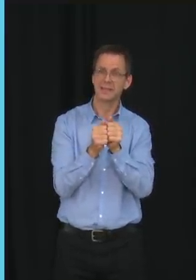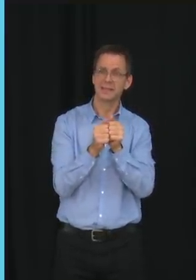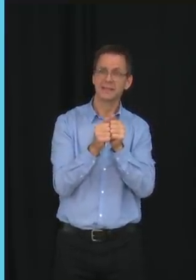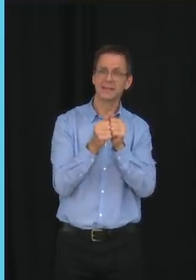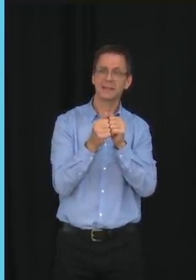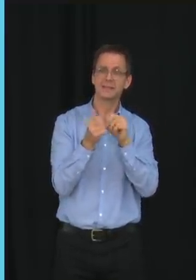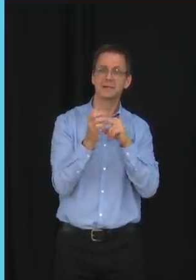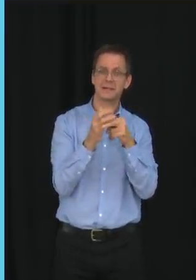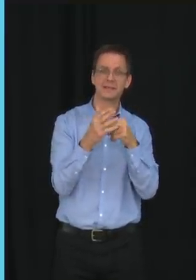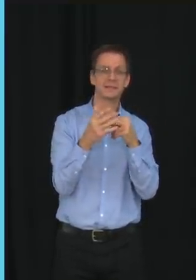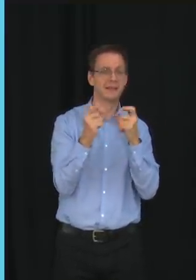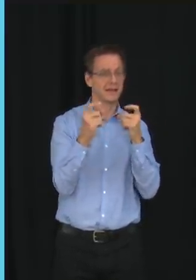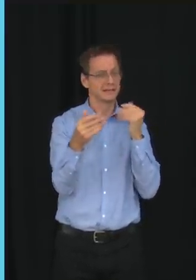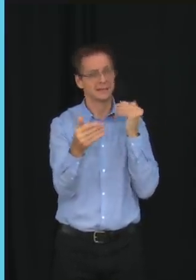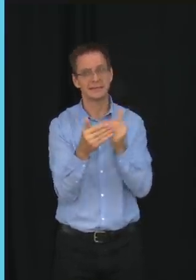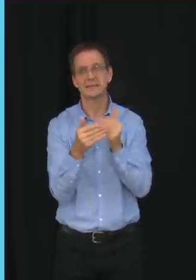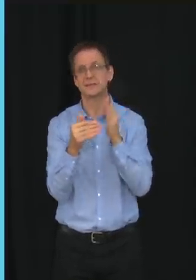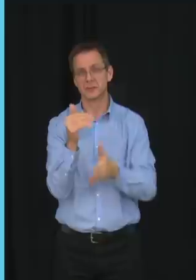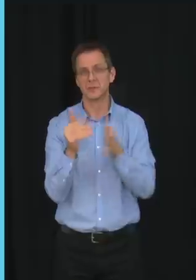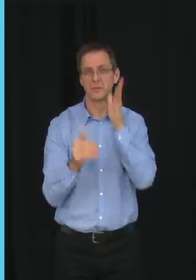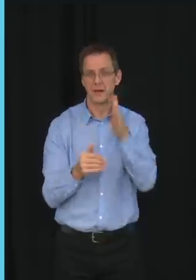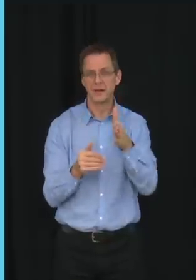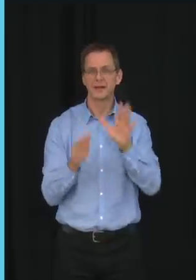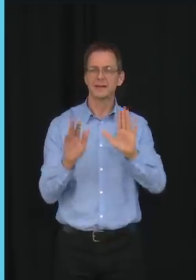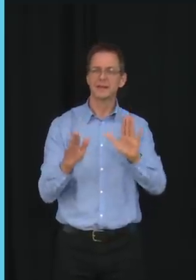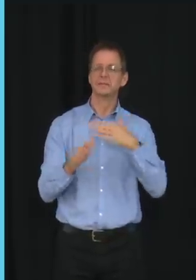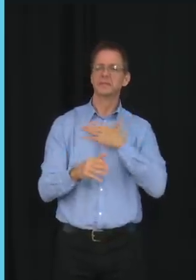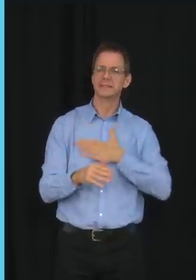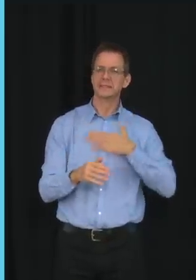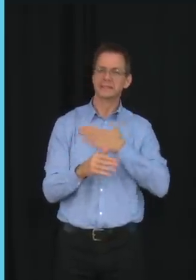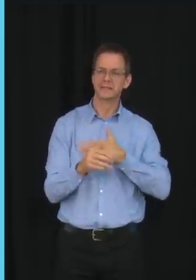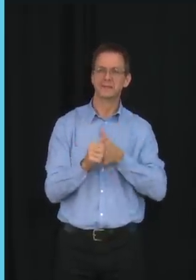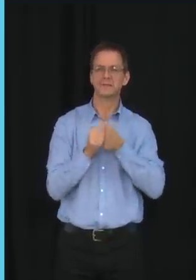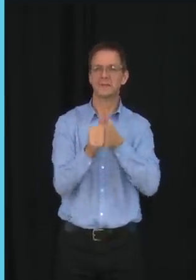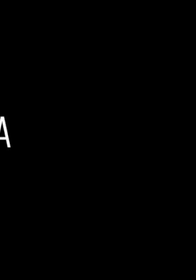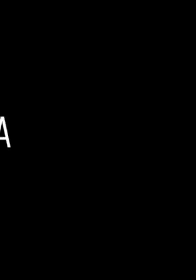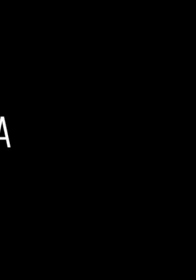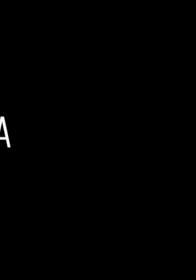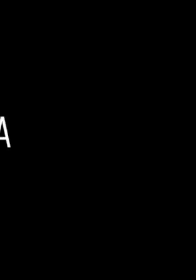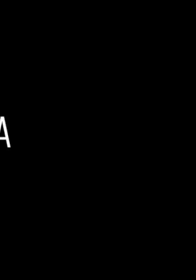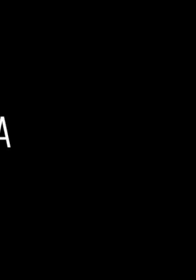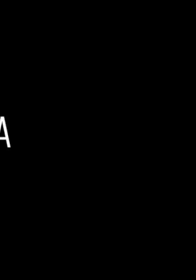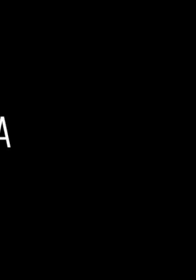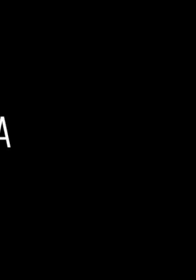Let's stay home if we feel unwell, and please get immunized as quickly as possible.